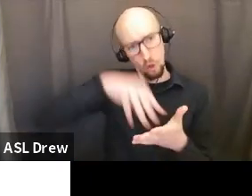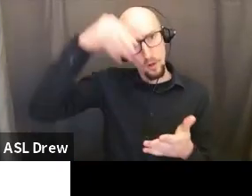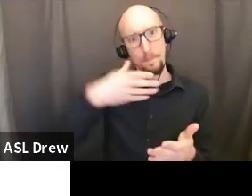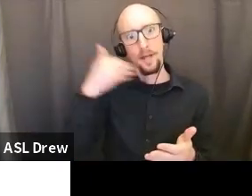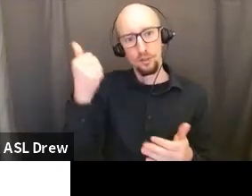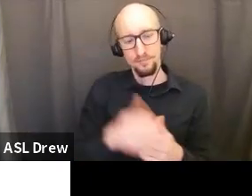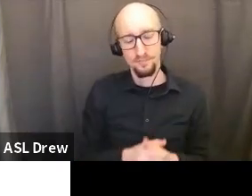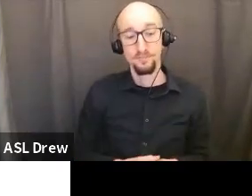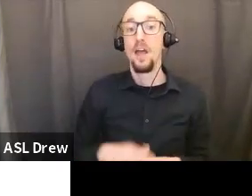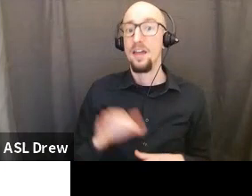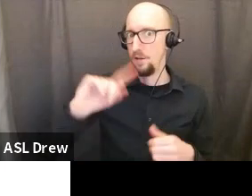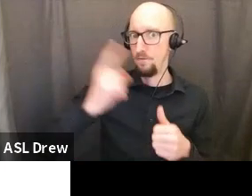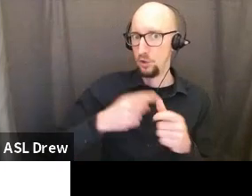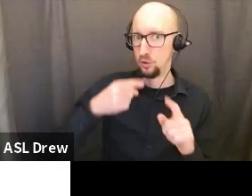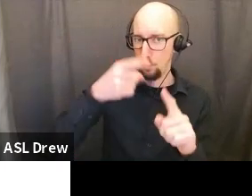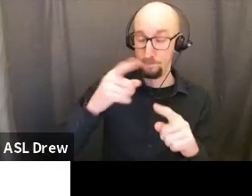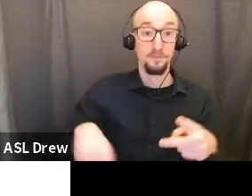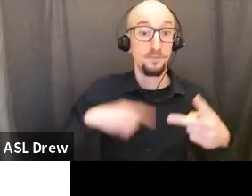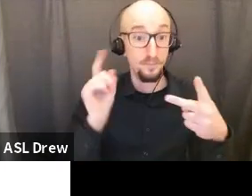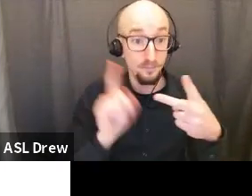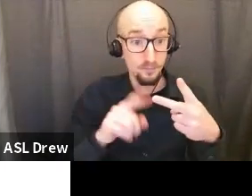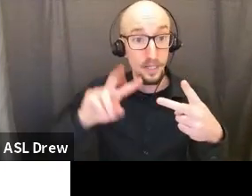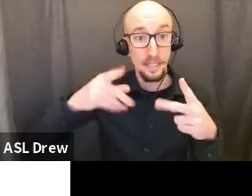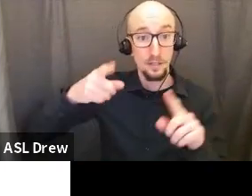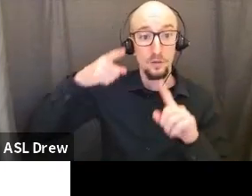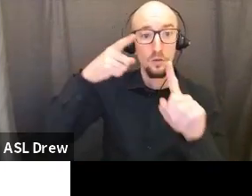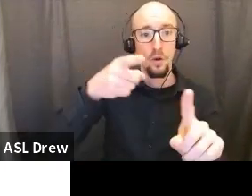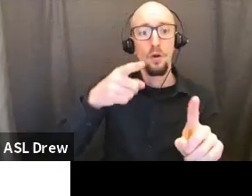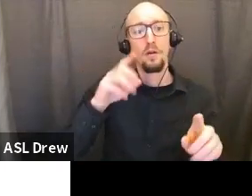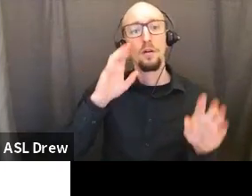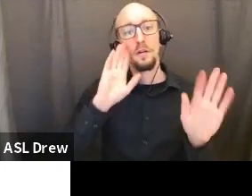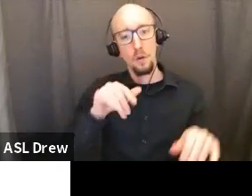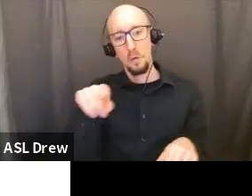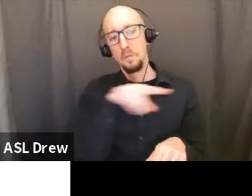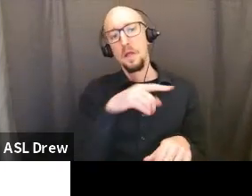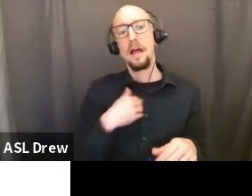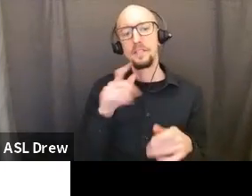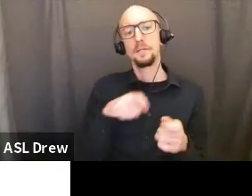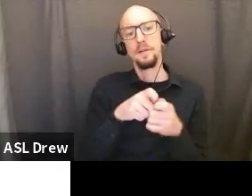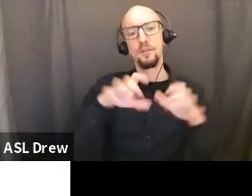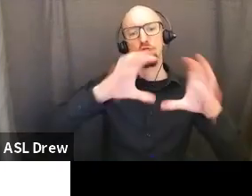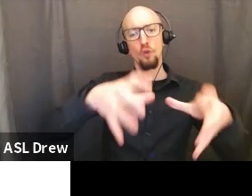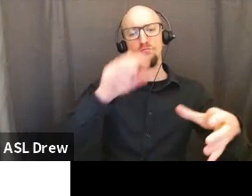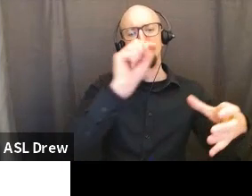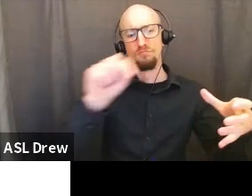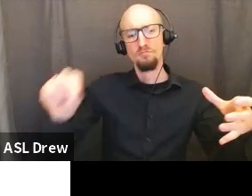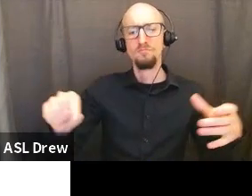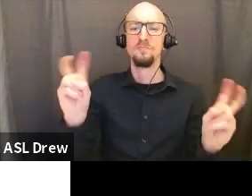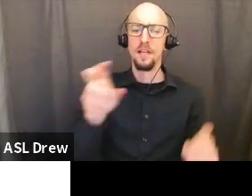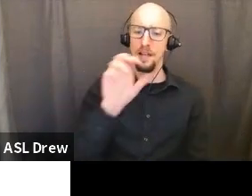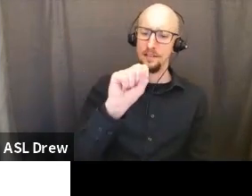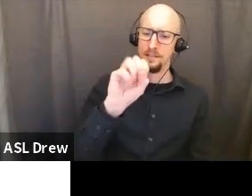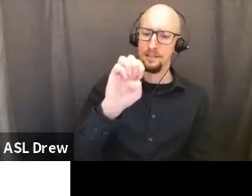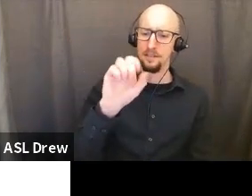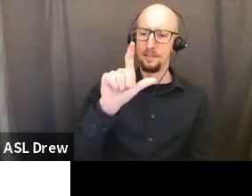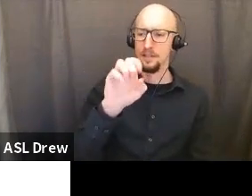this was a selective set of public schools, was to do a better